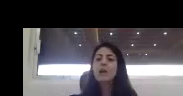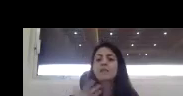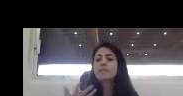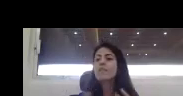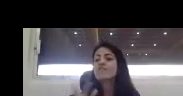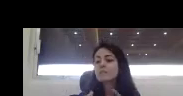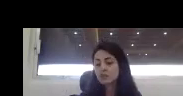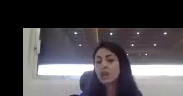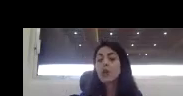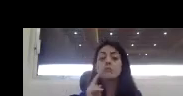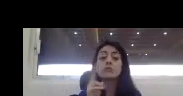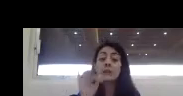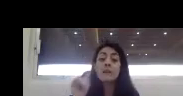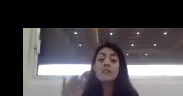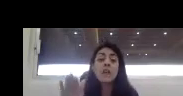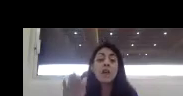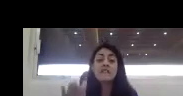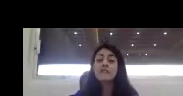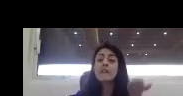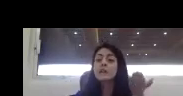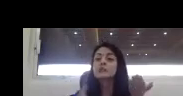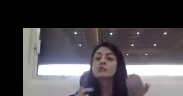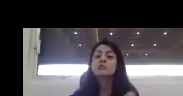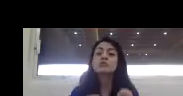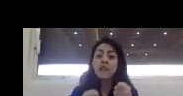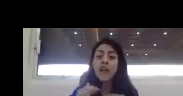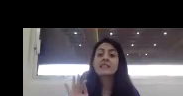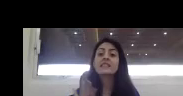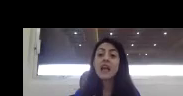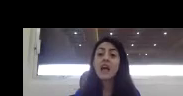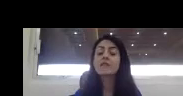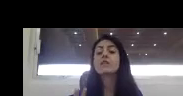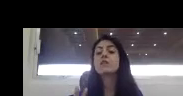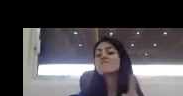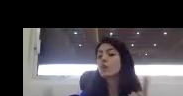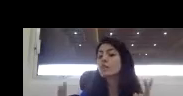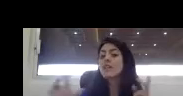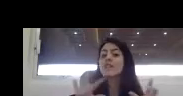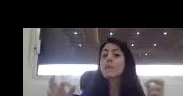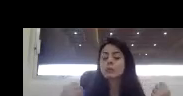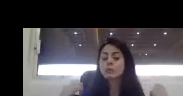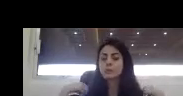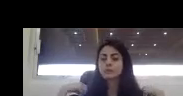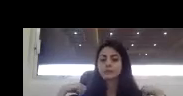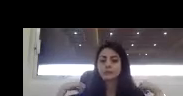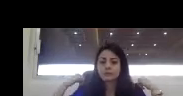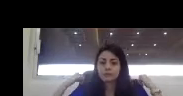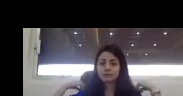barriers that prevent persons living with disability in accessing social protection are particularly, if you want,